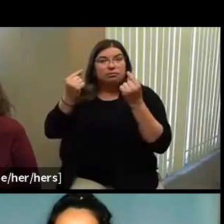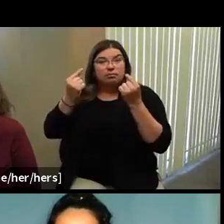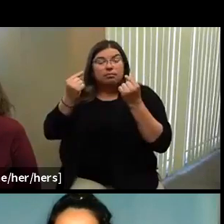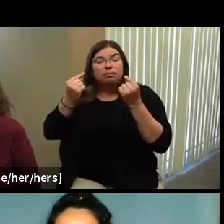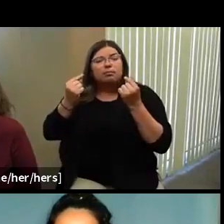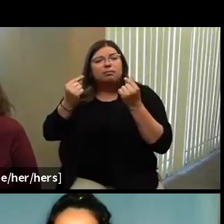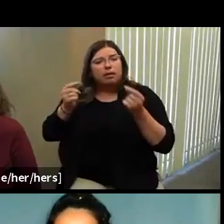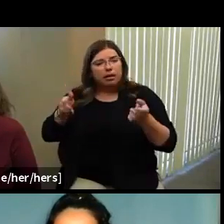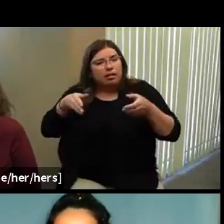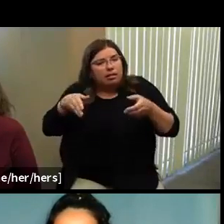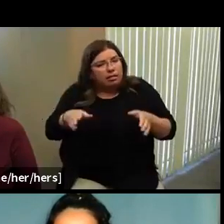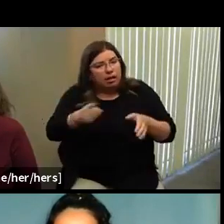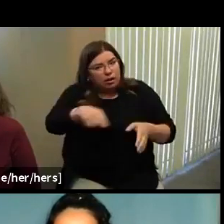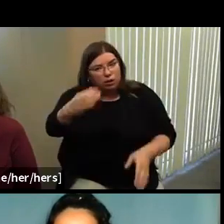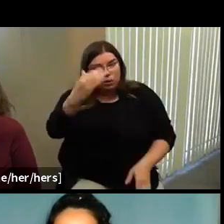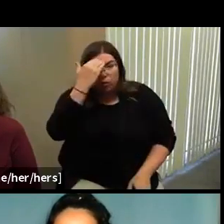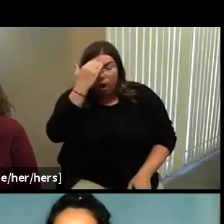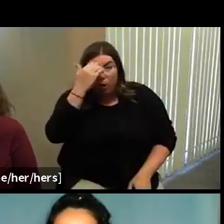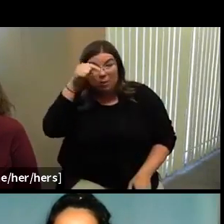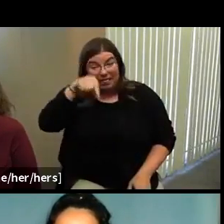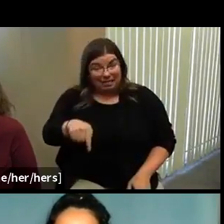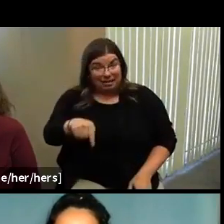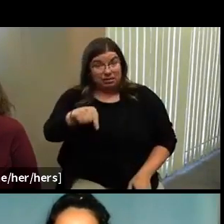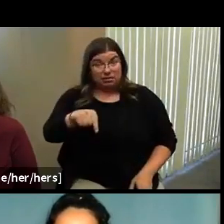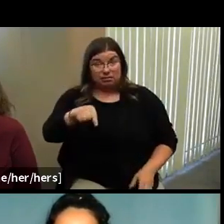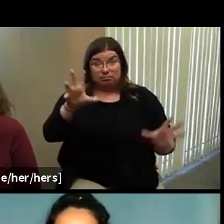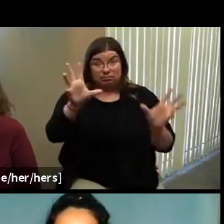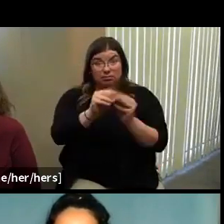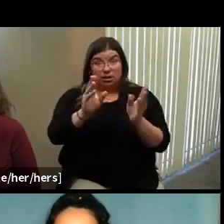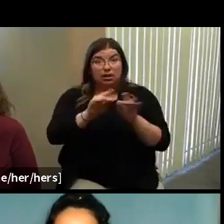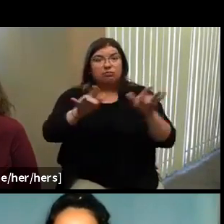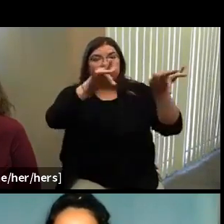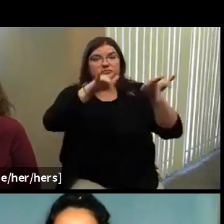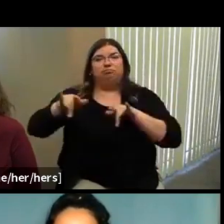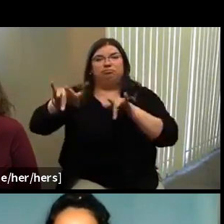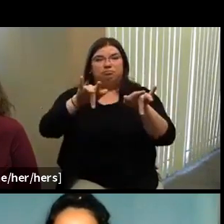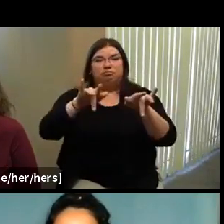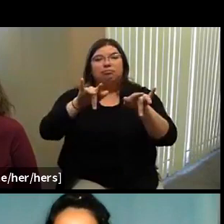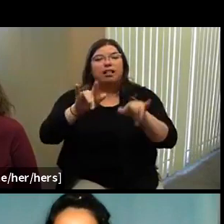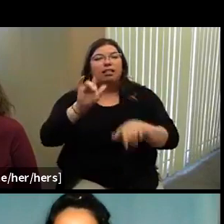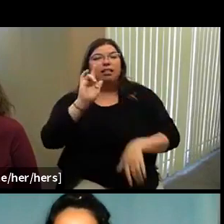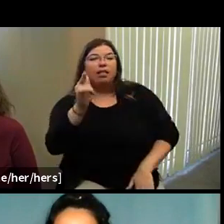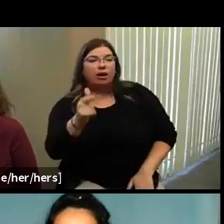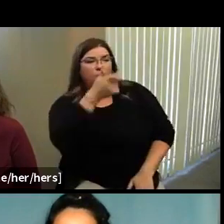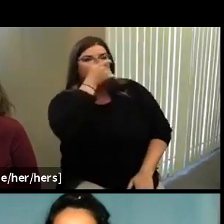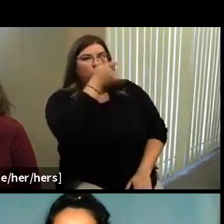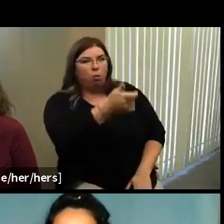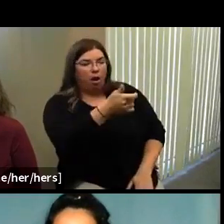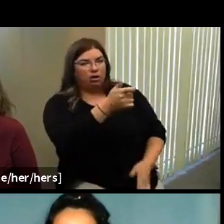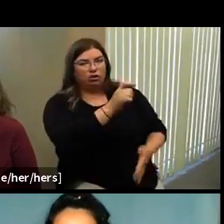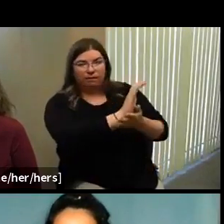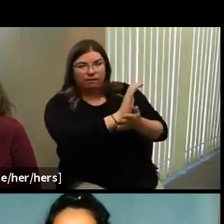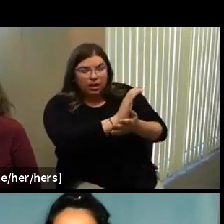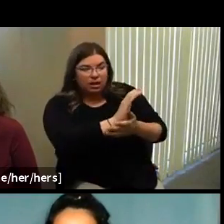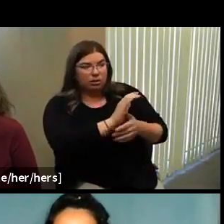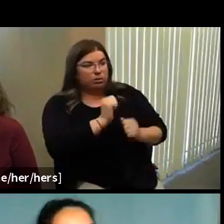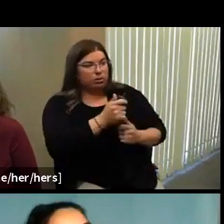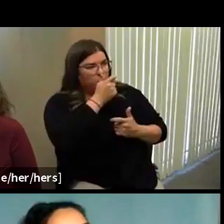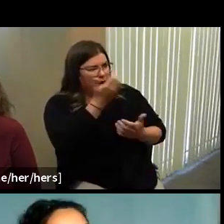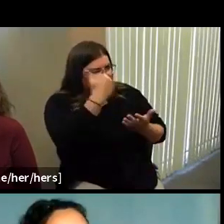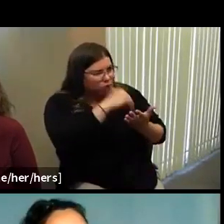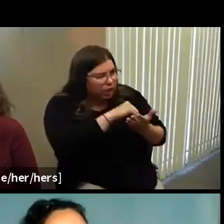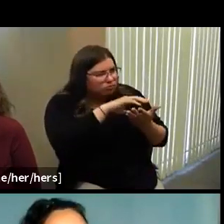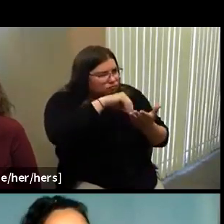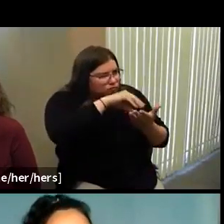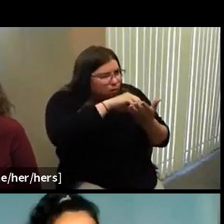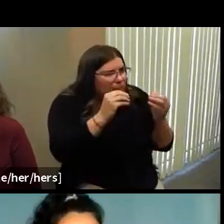go back and view this video so you can learn more about ASL if you're unable to stay. But if you are able to join